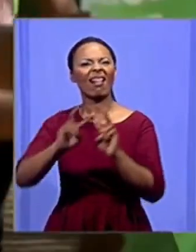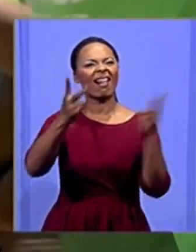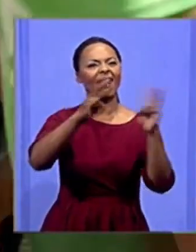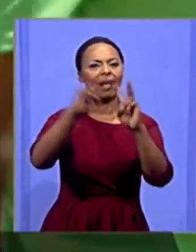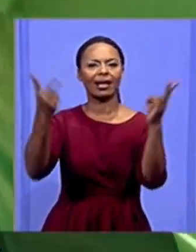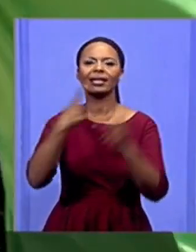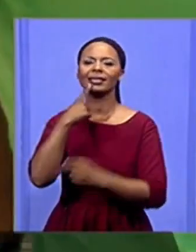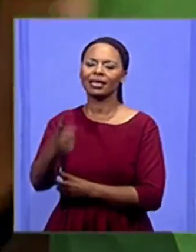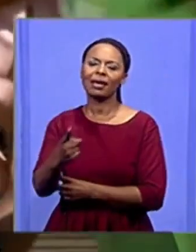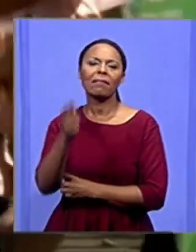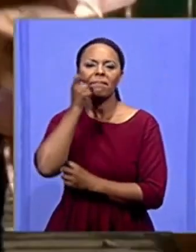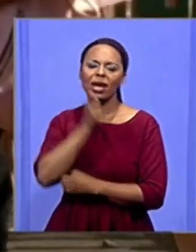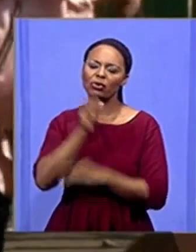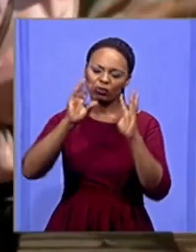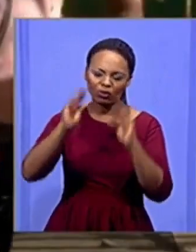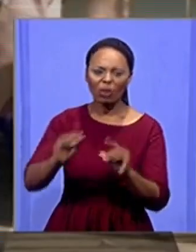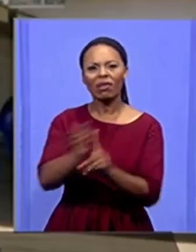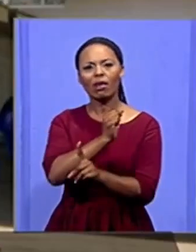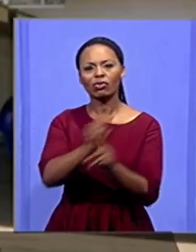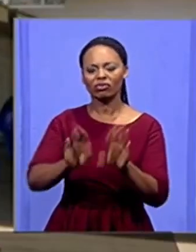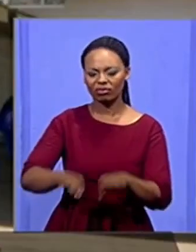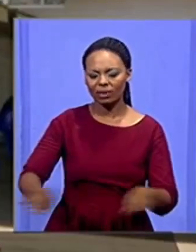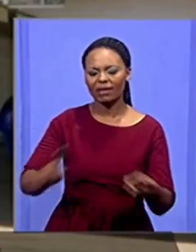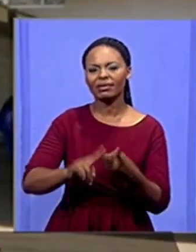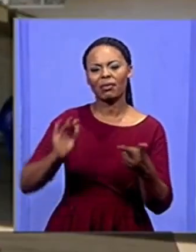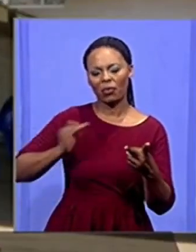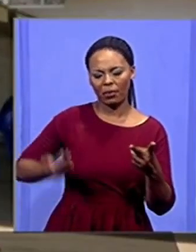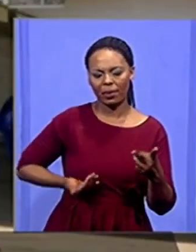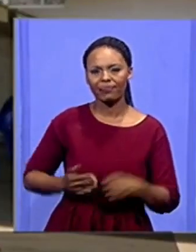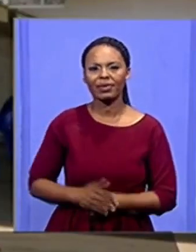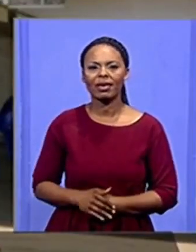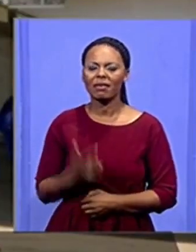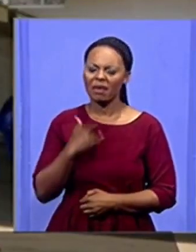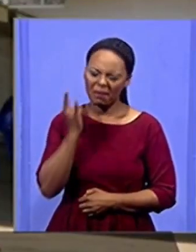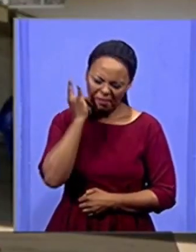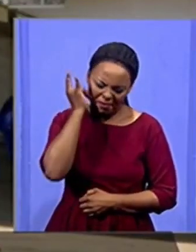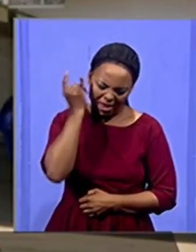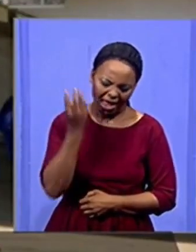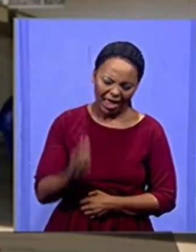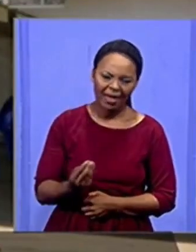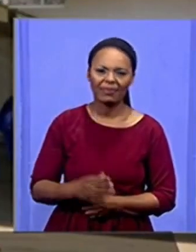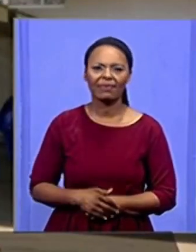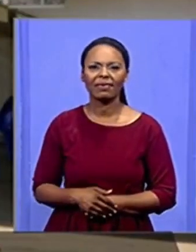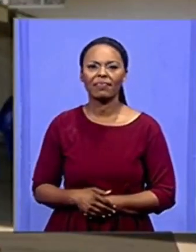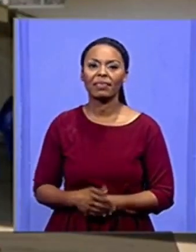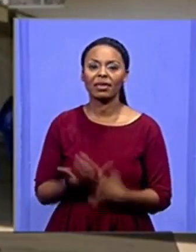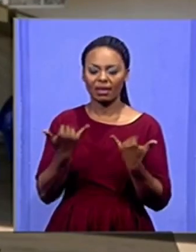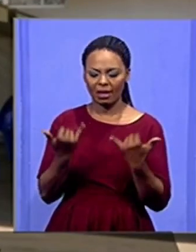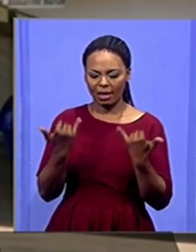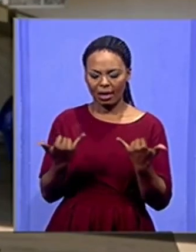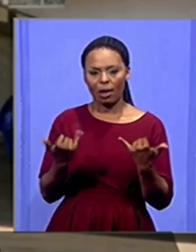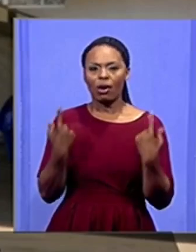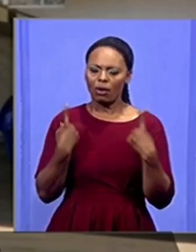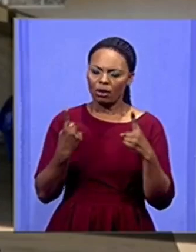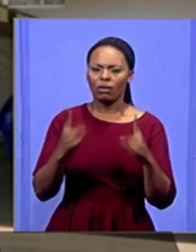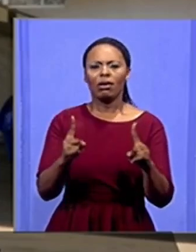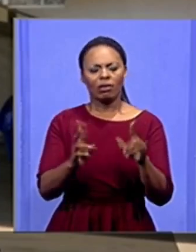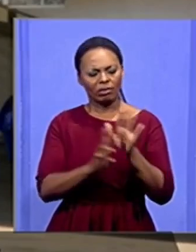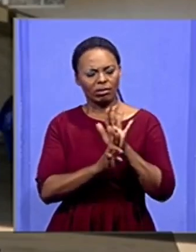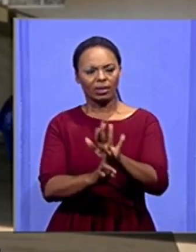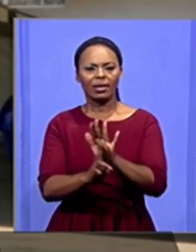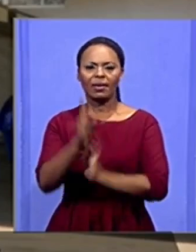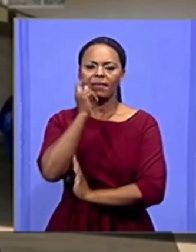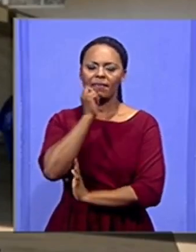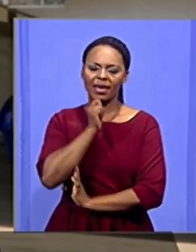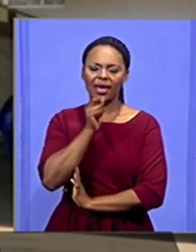banna ba emiše ka go hloriša bana le basadi. I'm very embarrassed. Hence I took it upon myself to come and represent men that